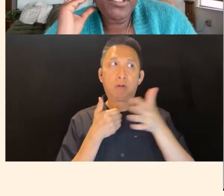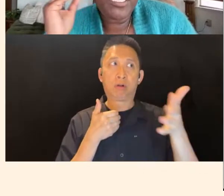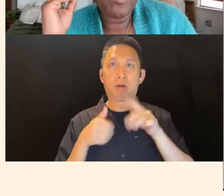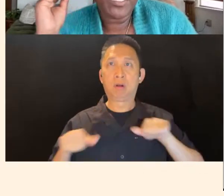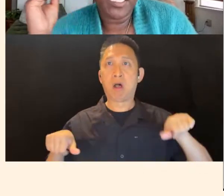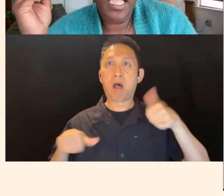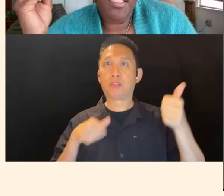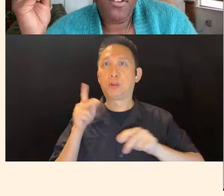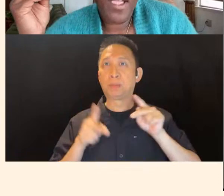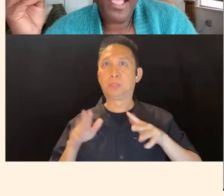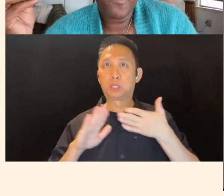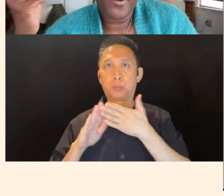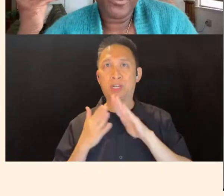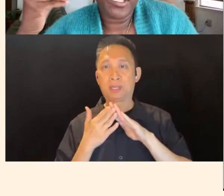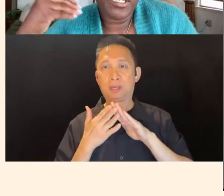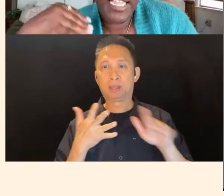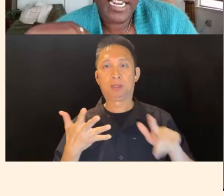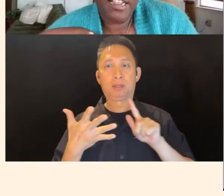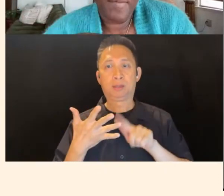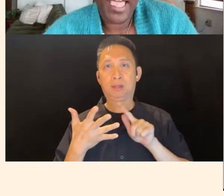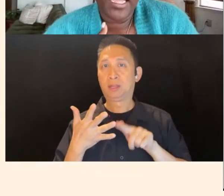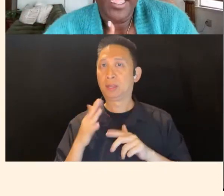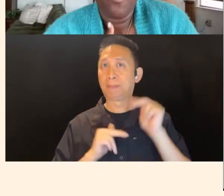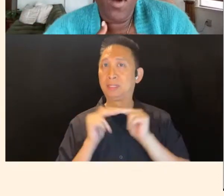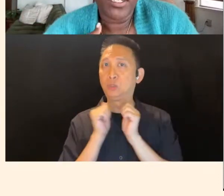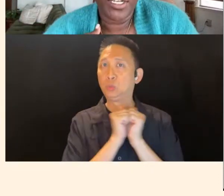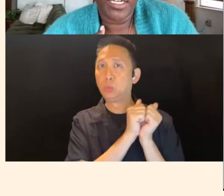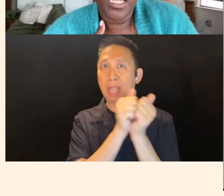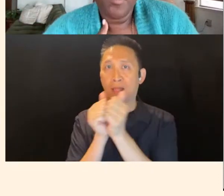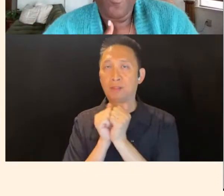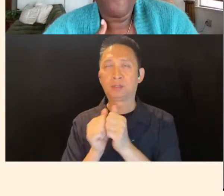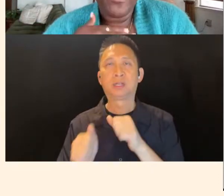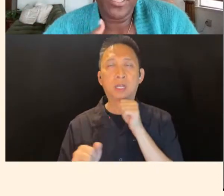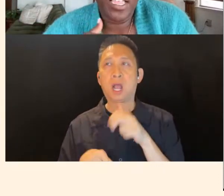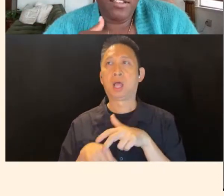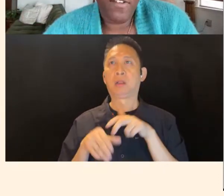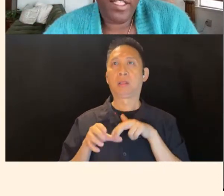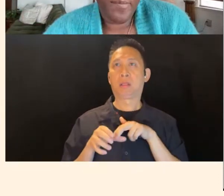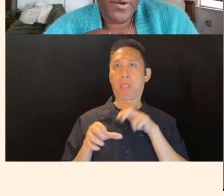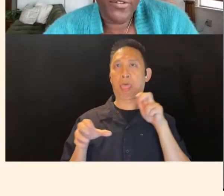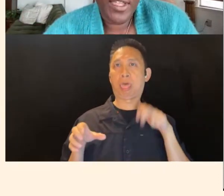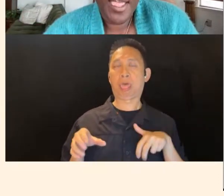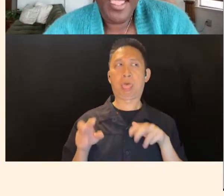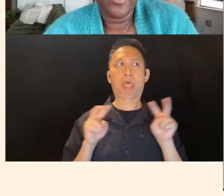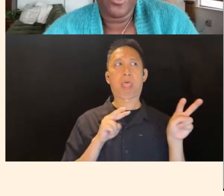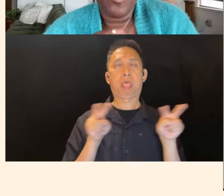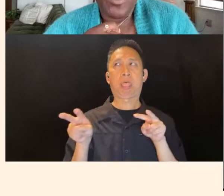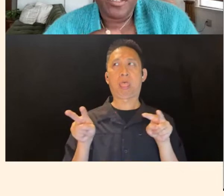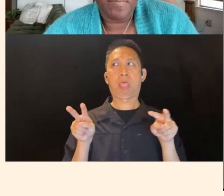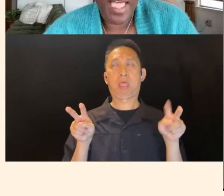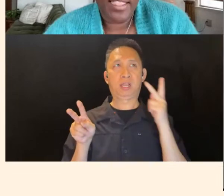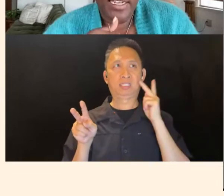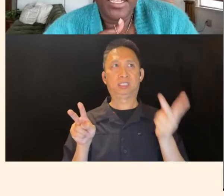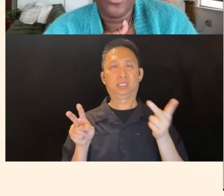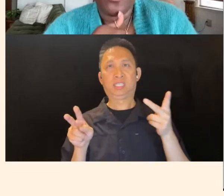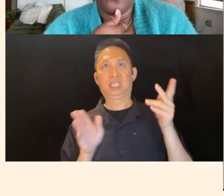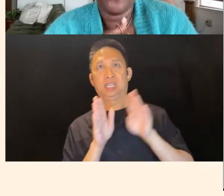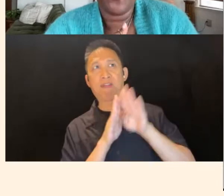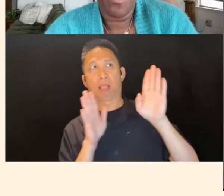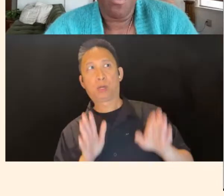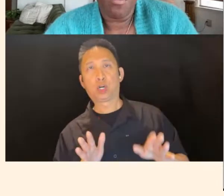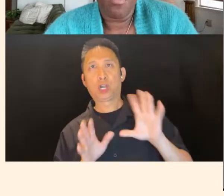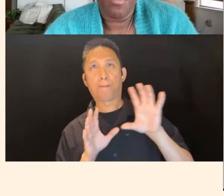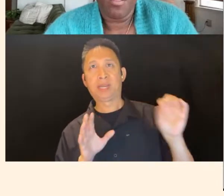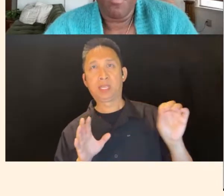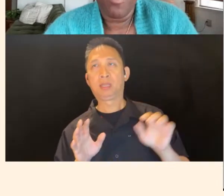You build something together as opposed to standing back and watching profit seeking developers and city municipalities